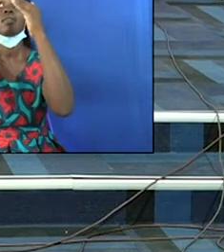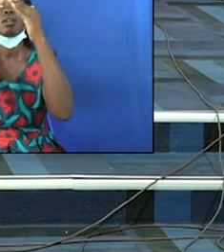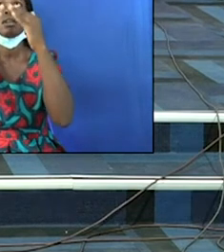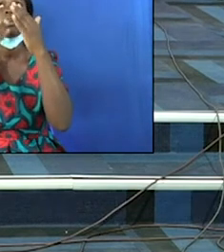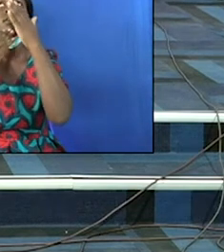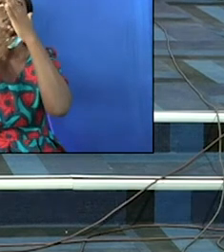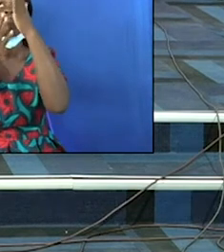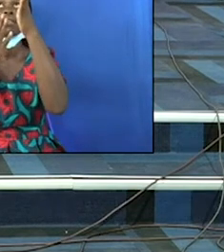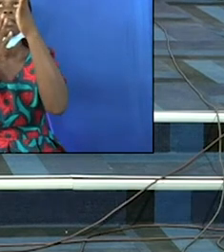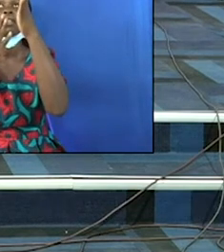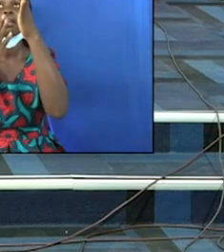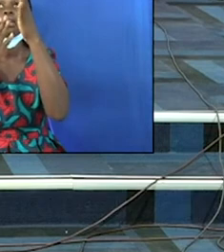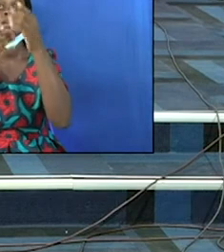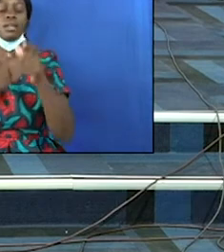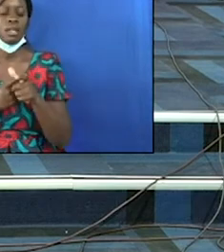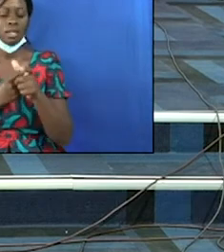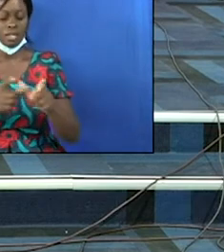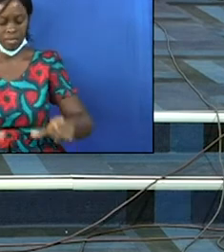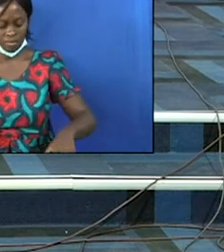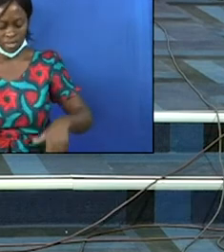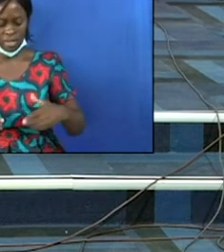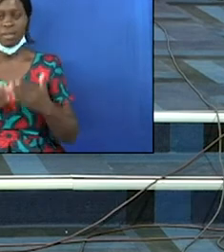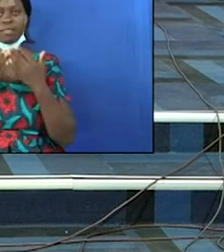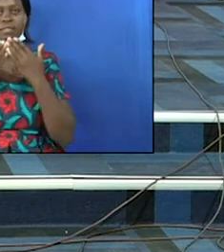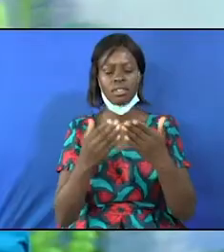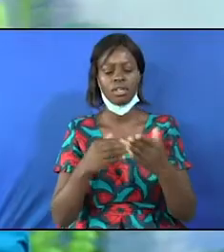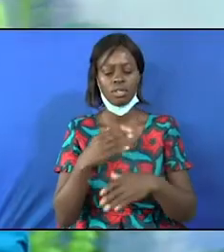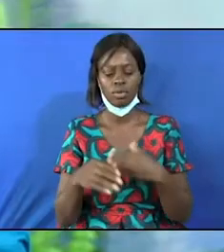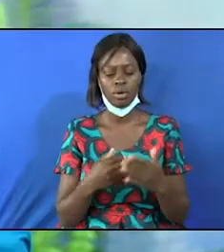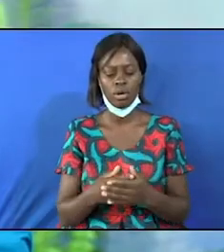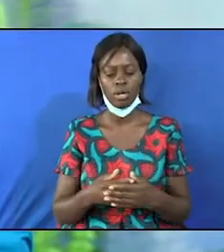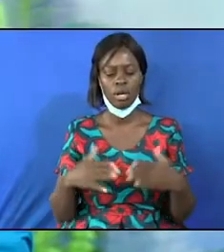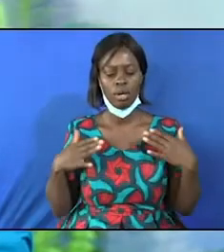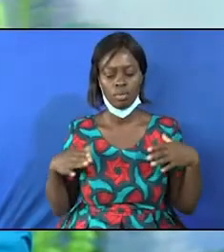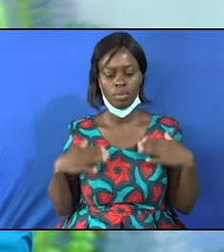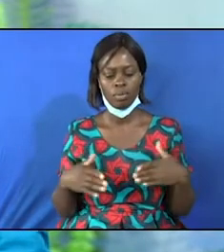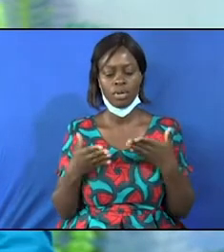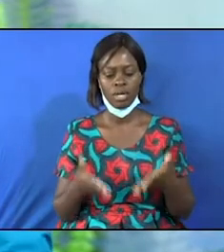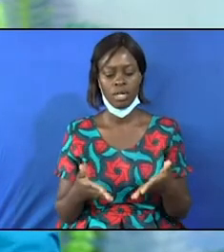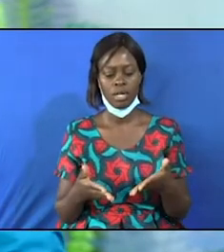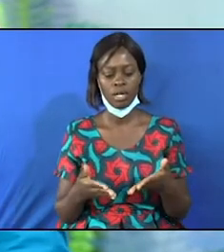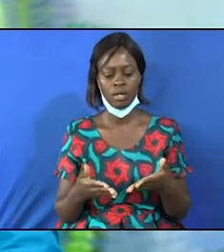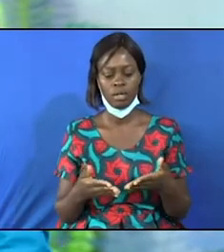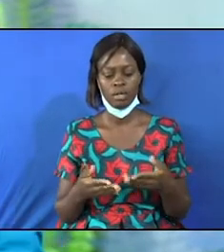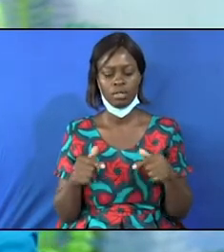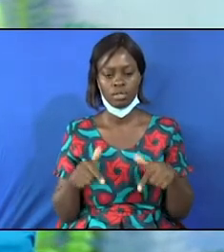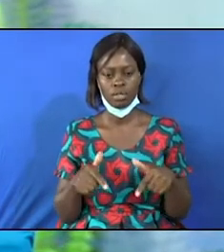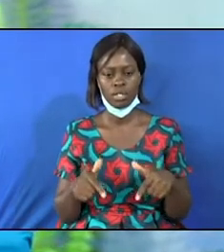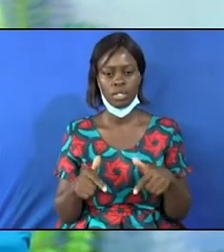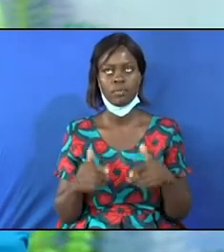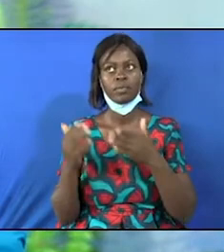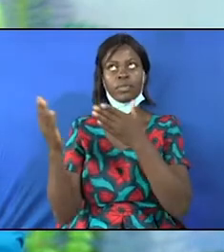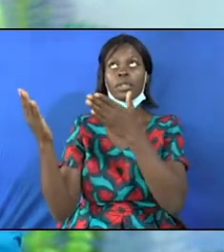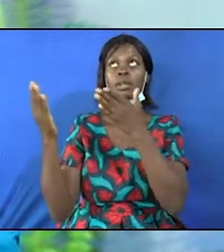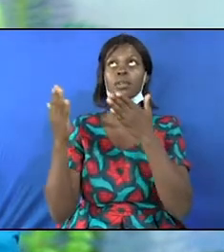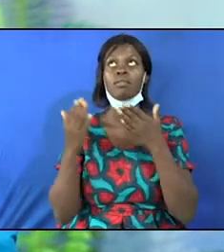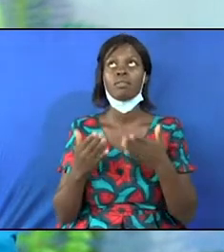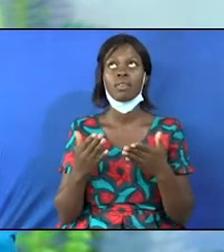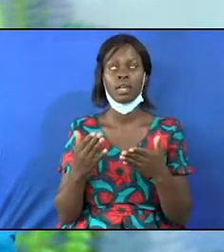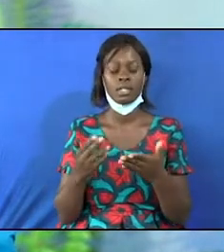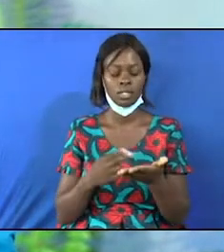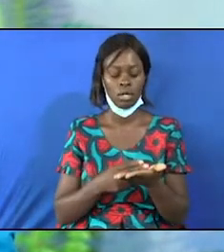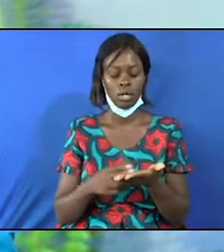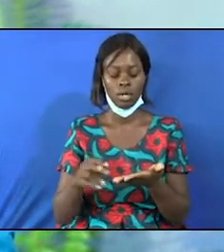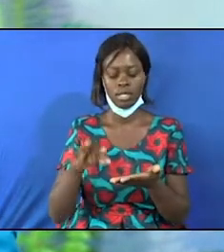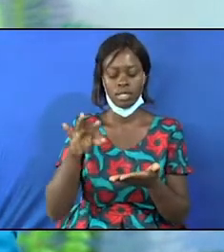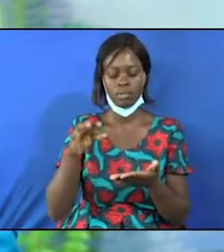for the gift of life, and we thank you for all of us that you have gathered here to hear the children's story. We invite the presence of your Holy